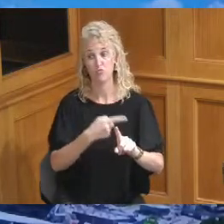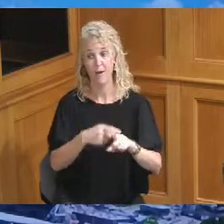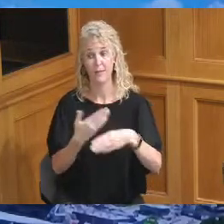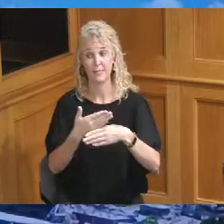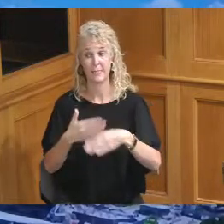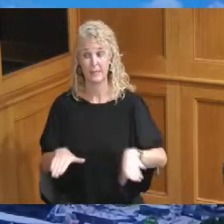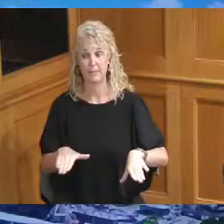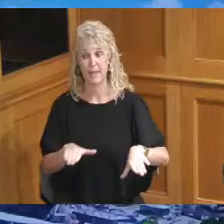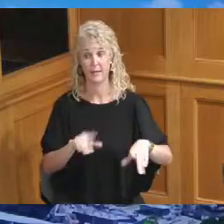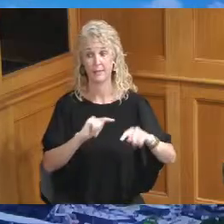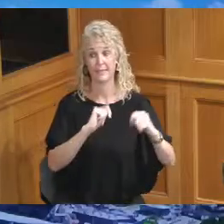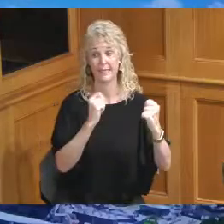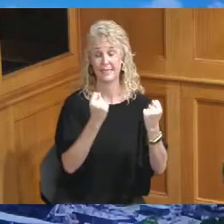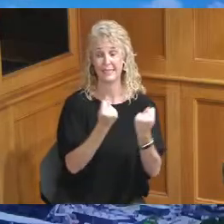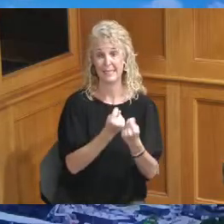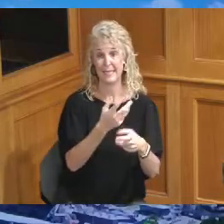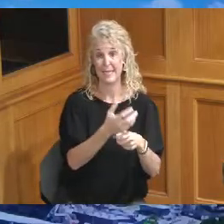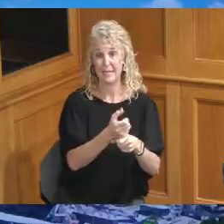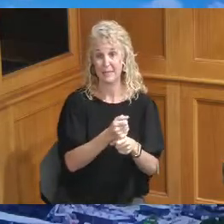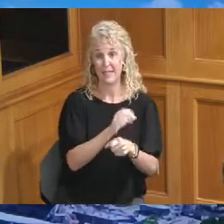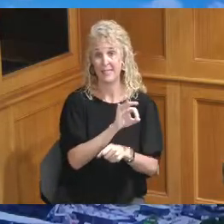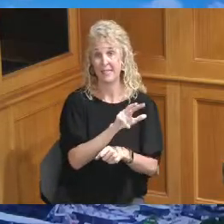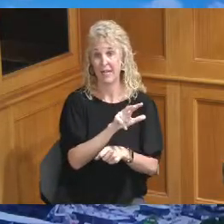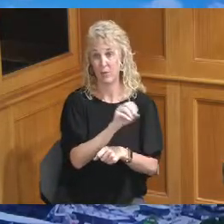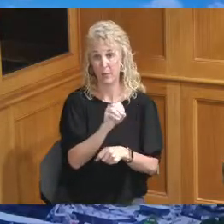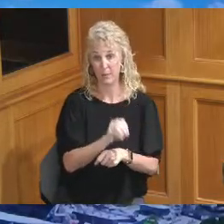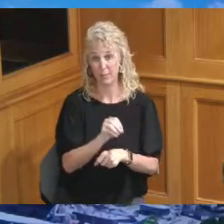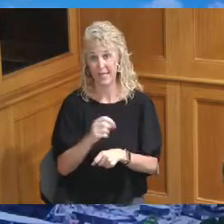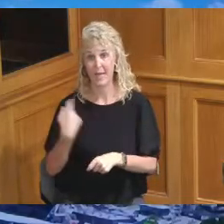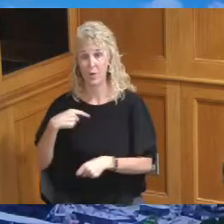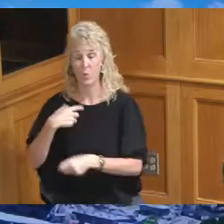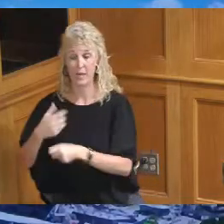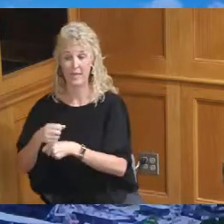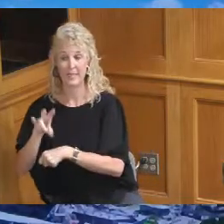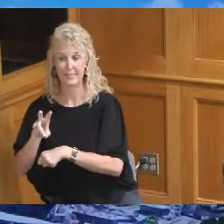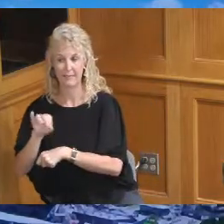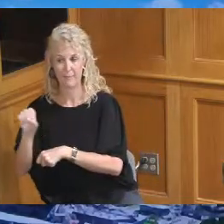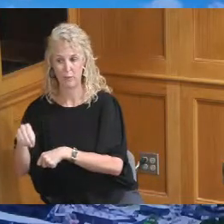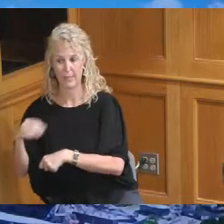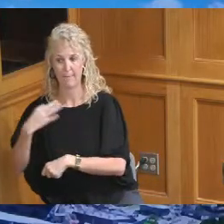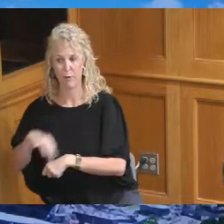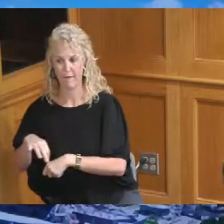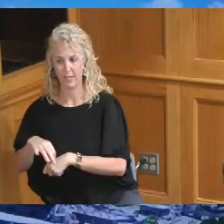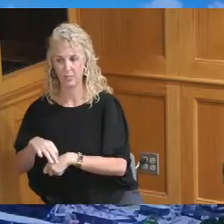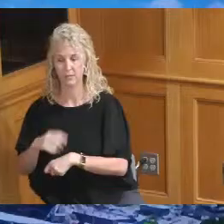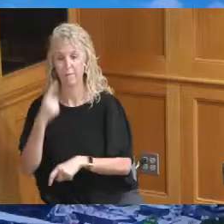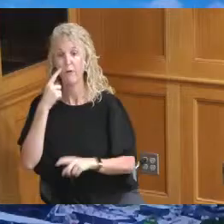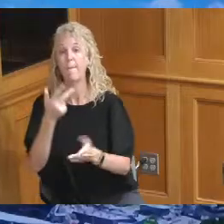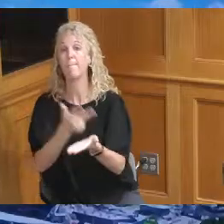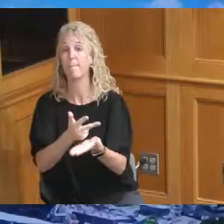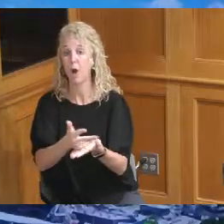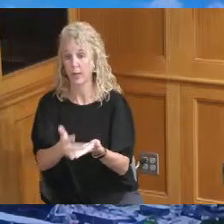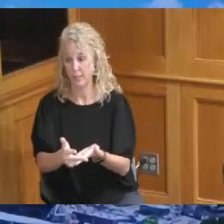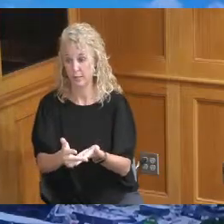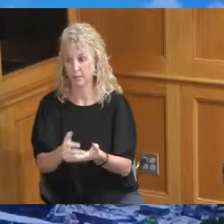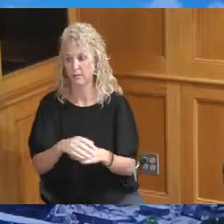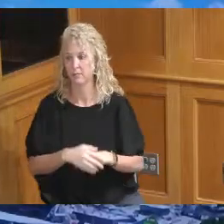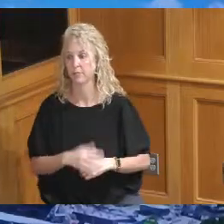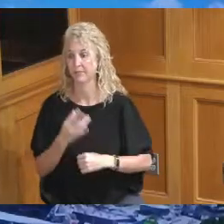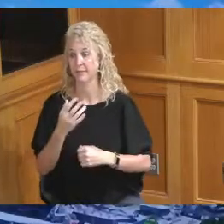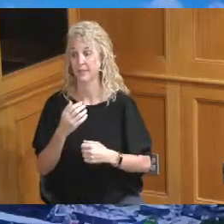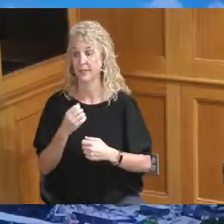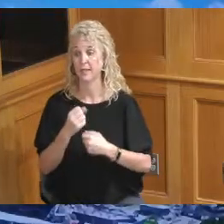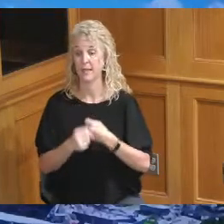be a team portion of 93%, and the county will get 7%. There will be a stadium review after